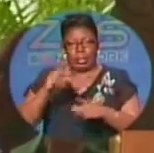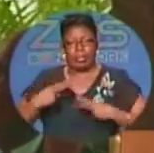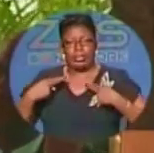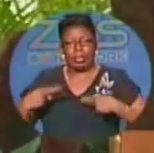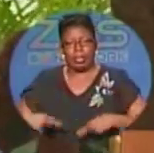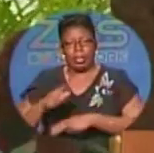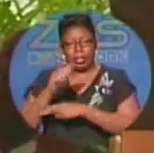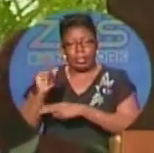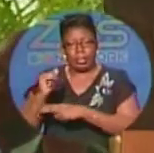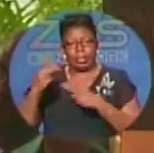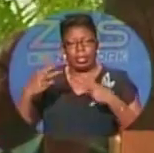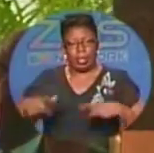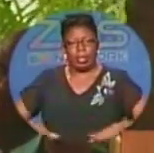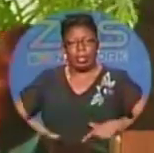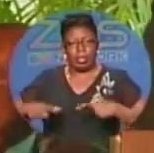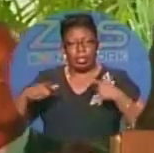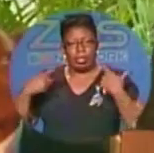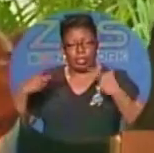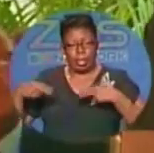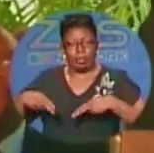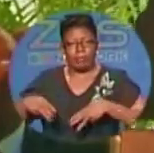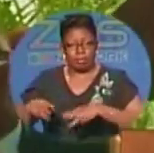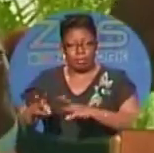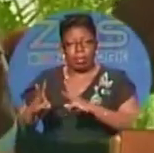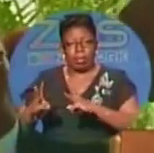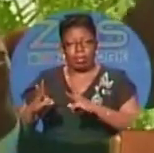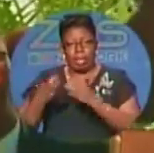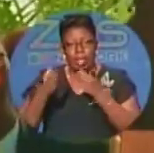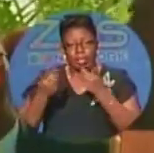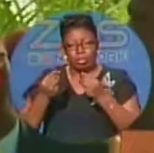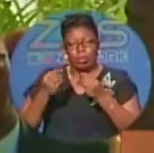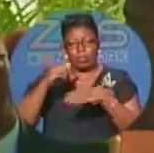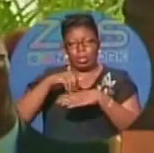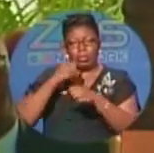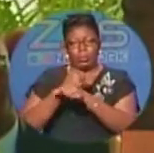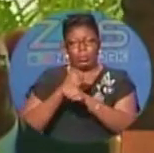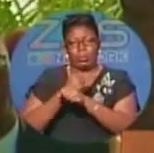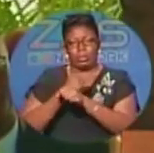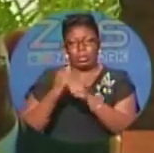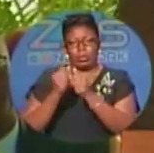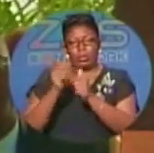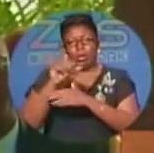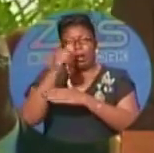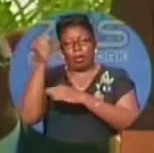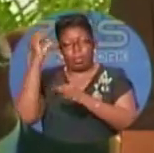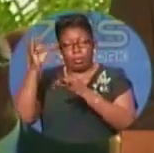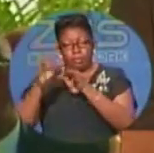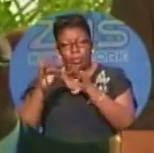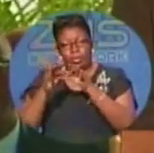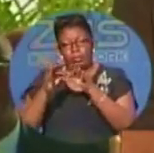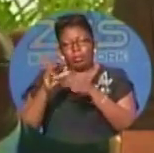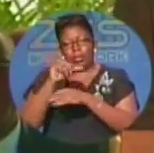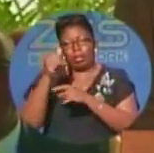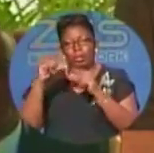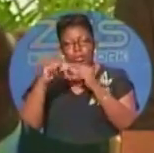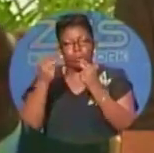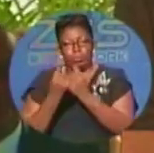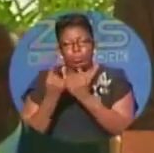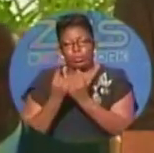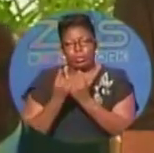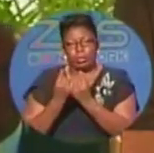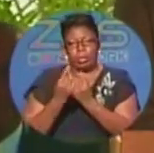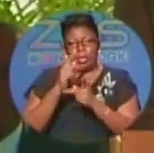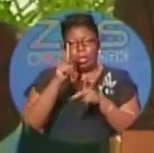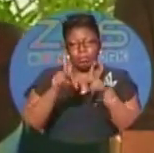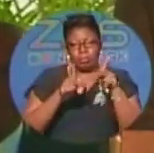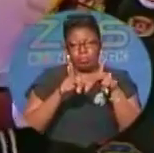lifestyles and faith-based practices, and to do so in collaboration with other faith and community-based groups, as well as in